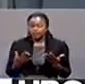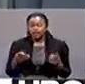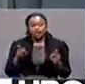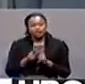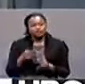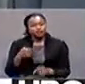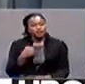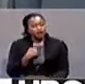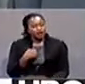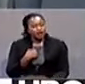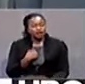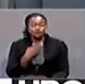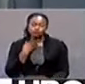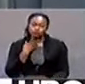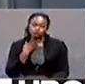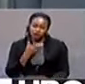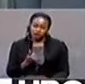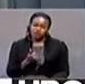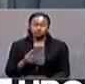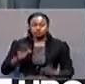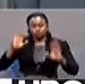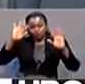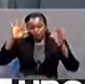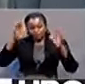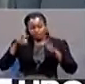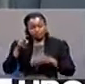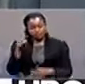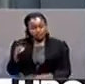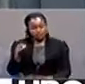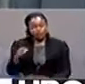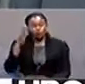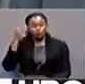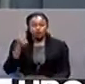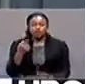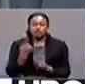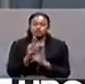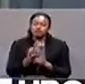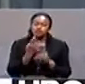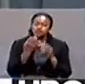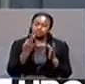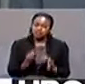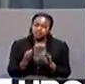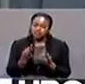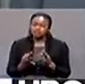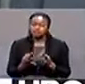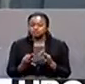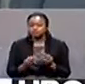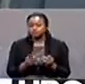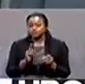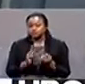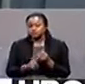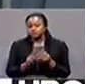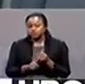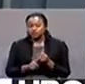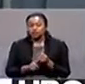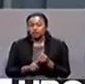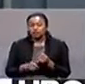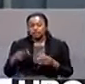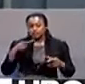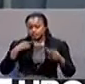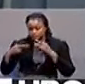I would like to appreciate him for a number of things. One, at the